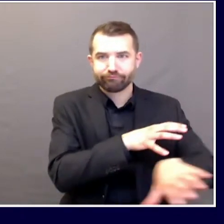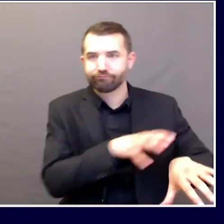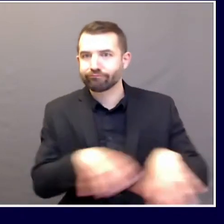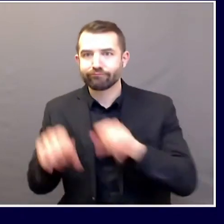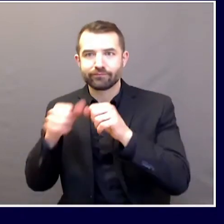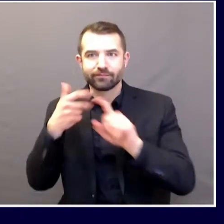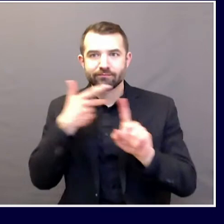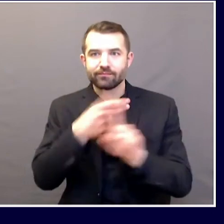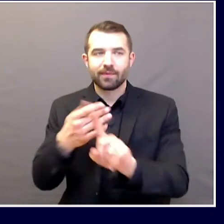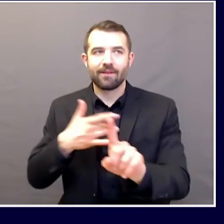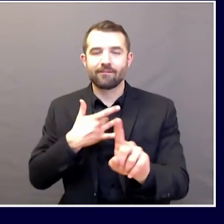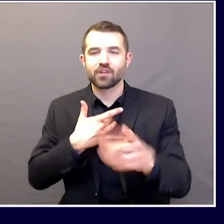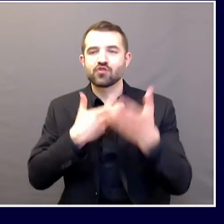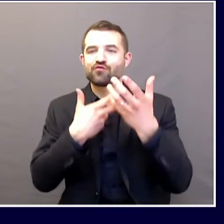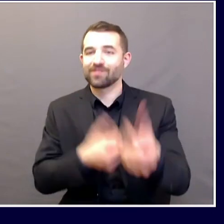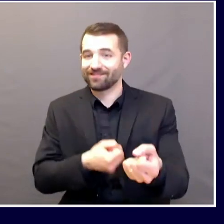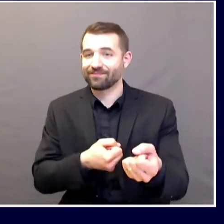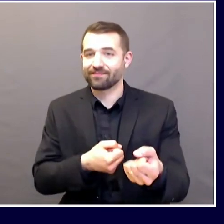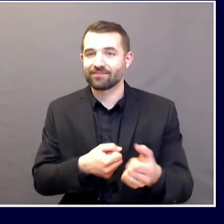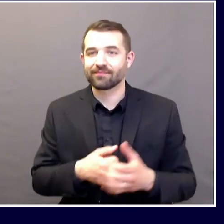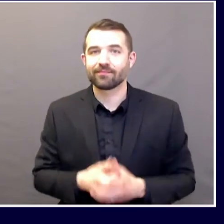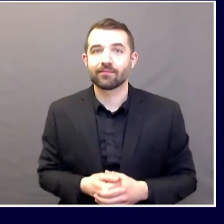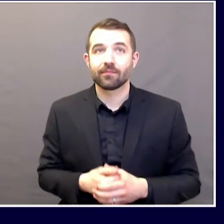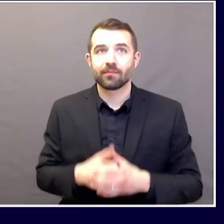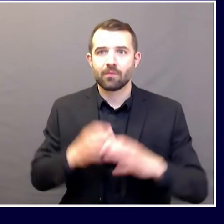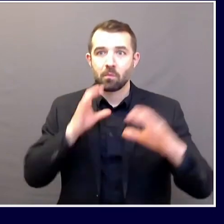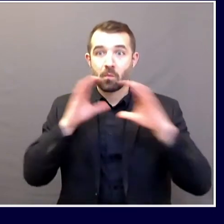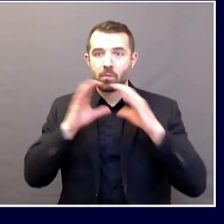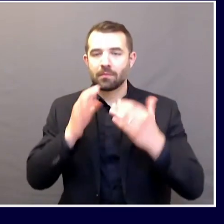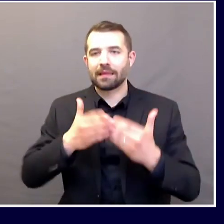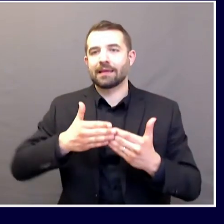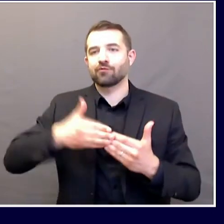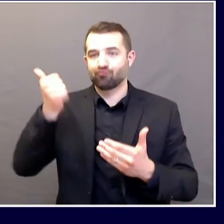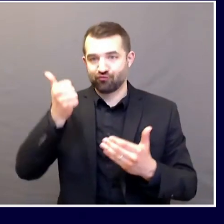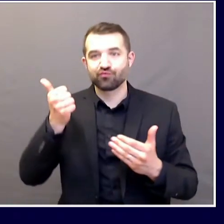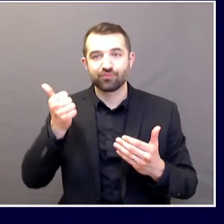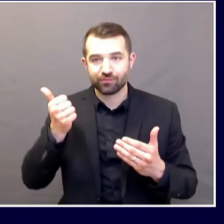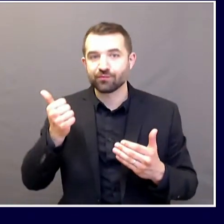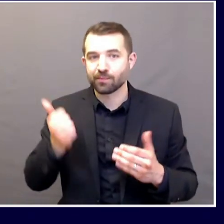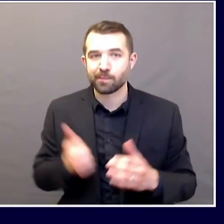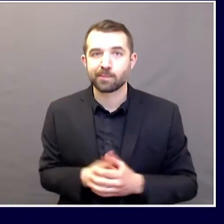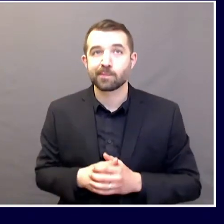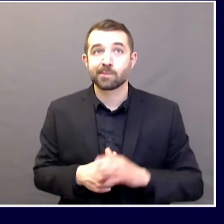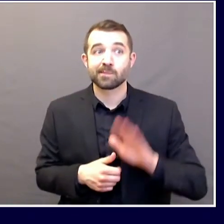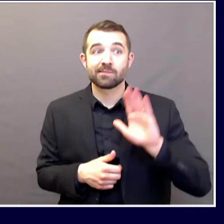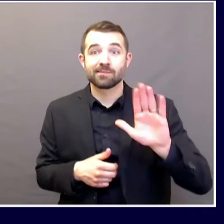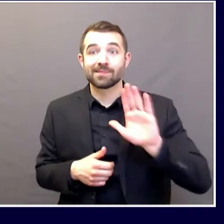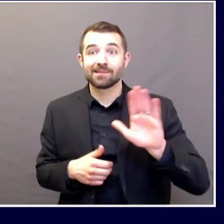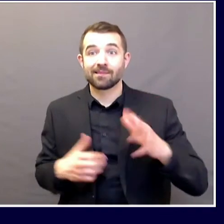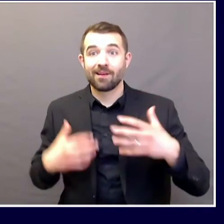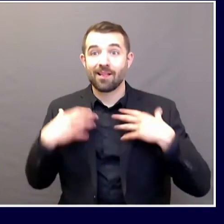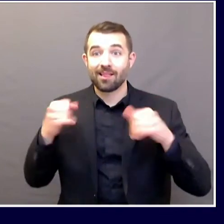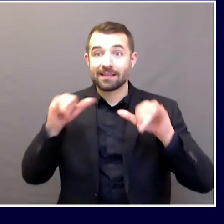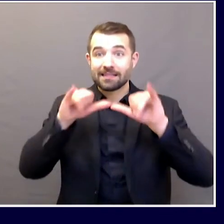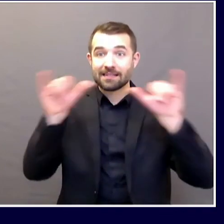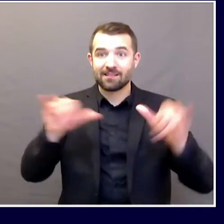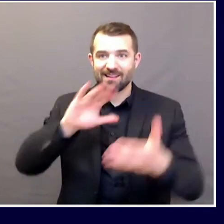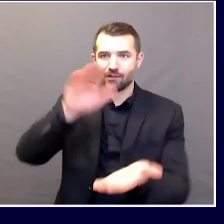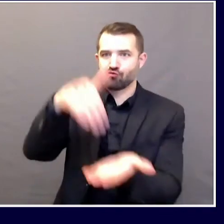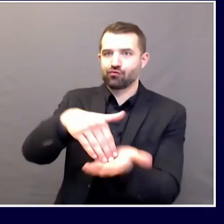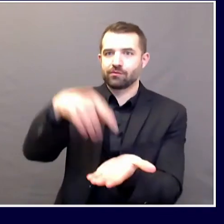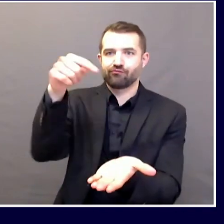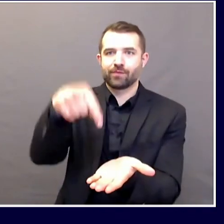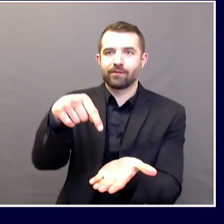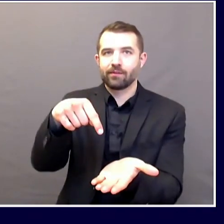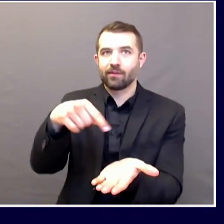members of their tribe, as well as the centralized nature of their healthcare system, all individuals coming under one healthcare unit. So